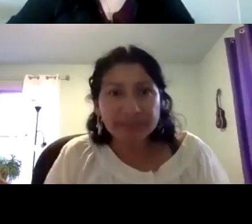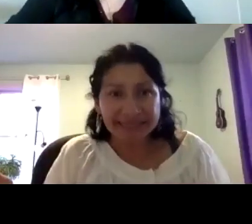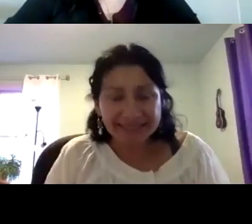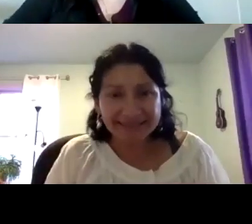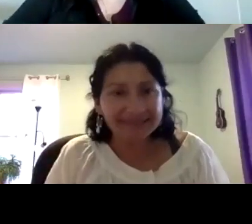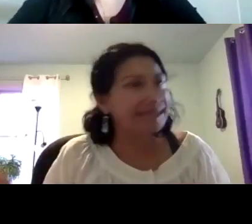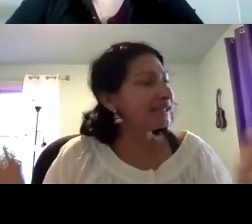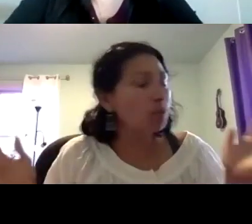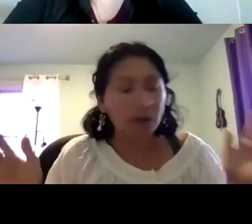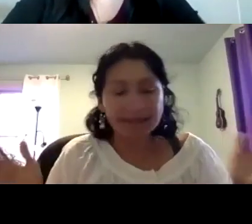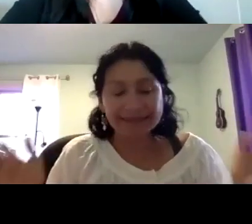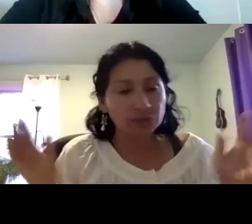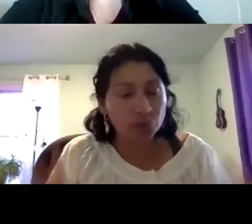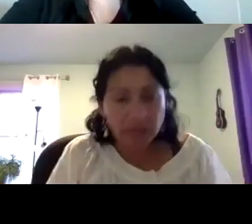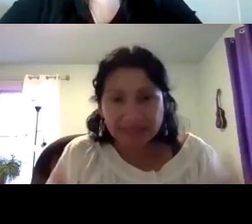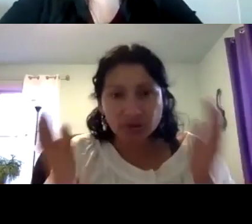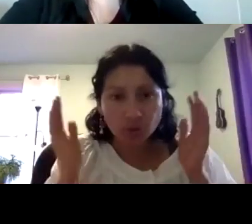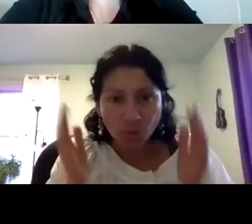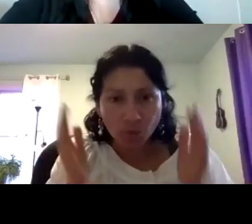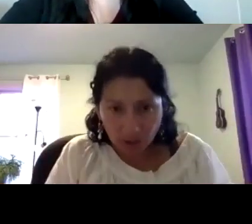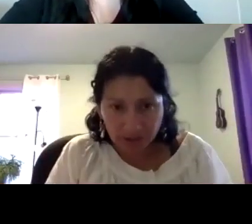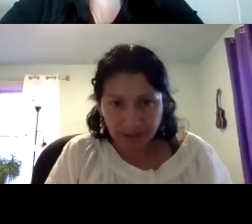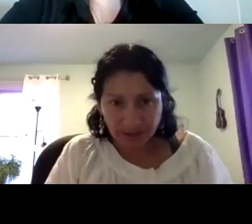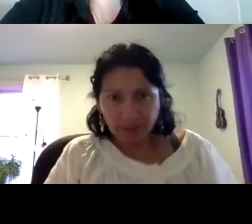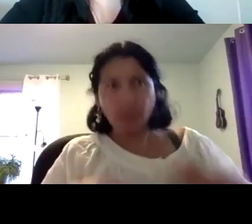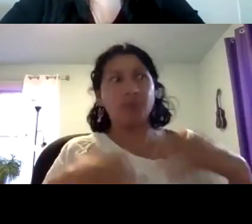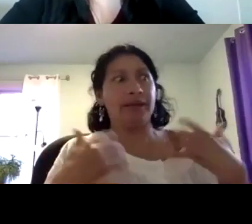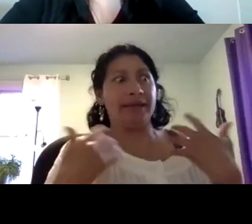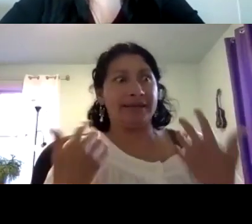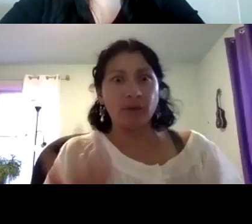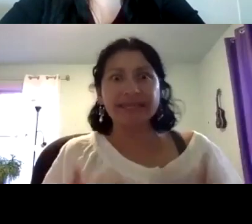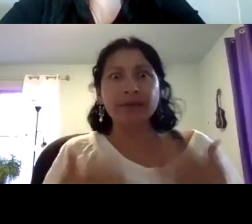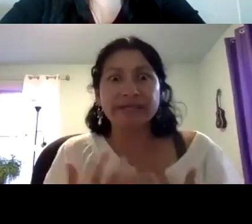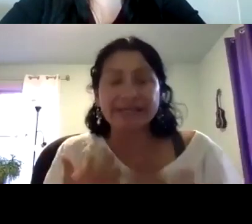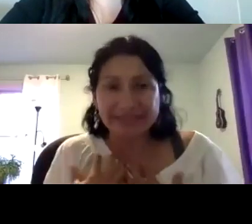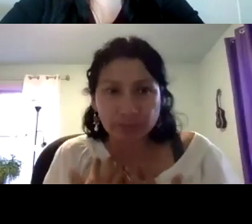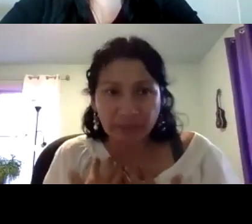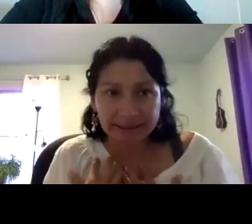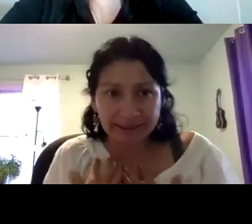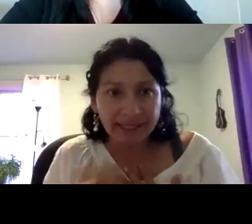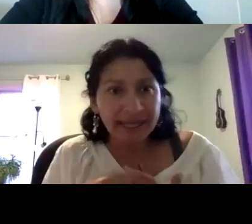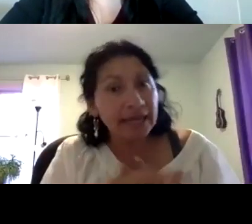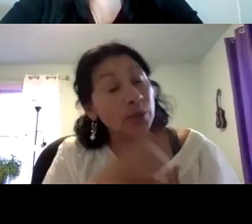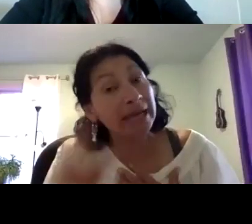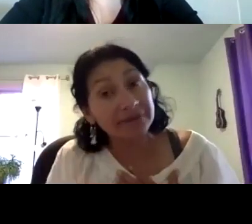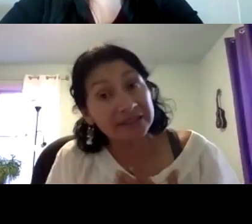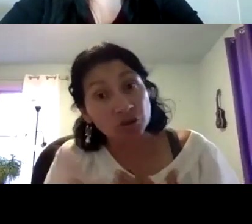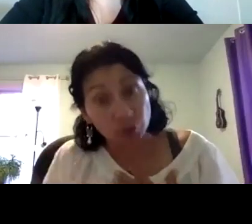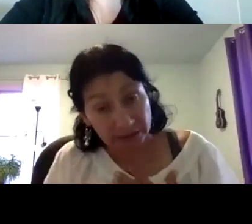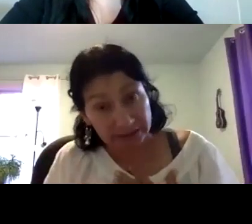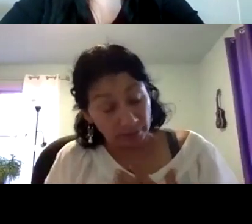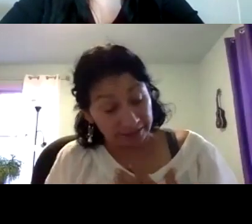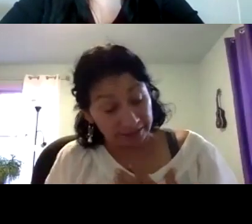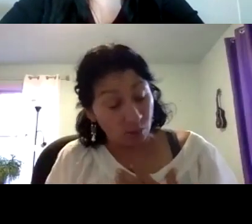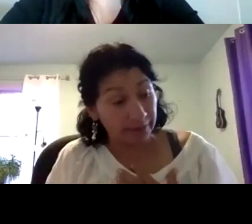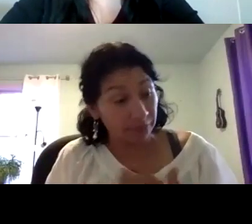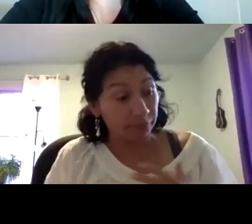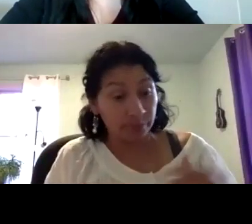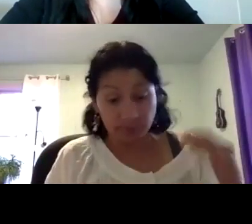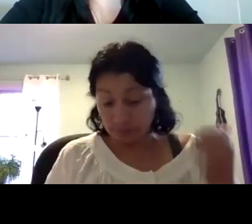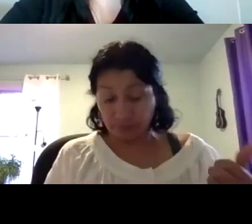gap, because many of the kids, they wasn't ready to work in the way that we are expecting. And we have students, by the